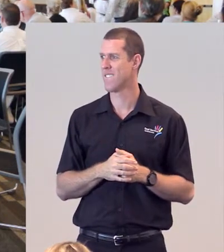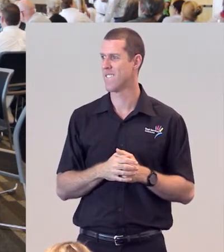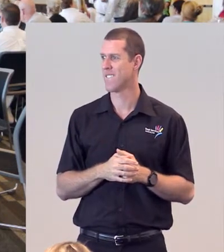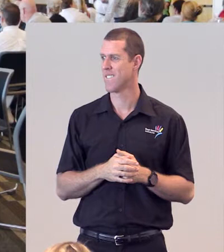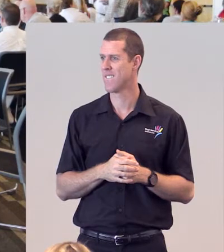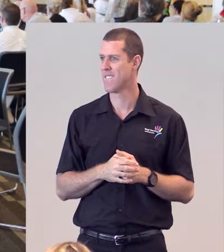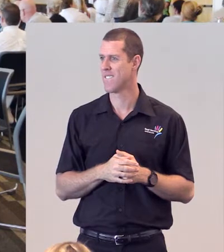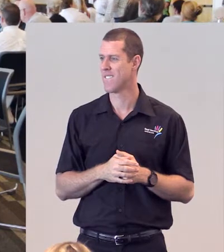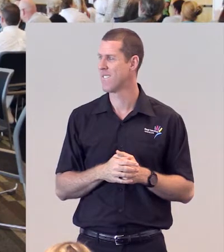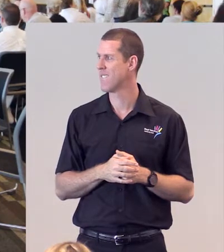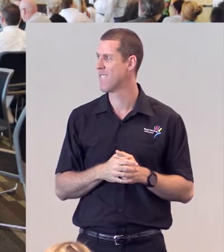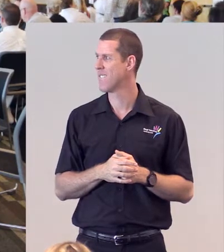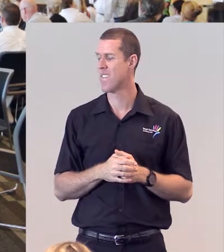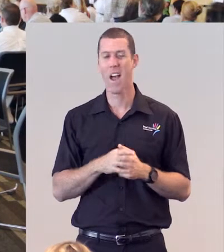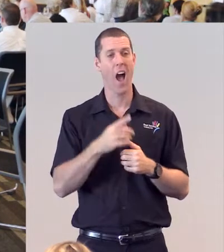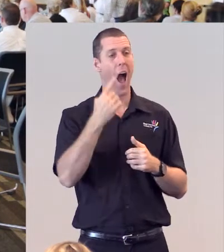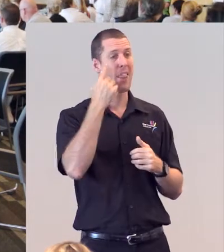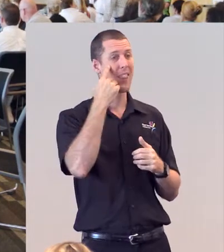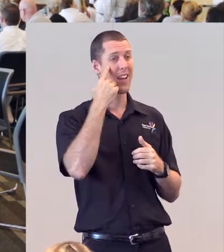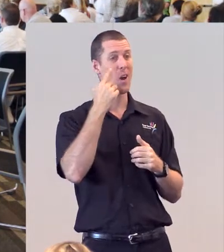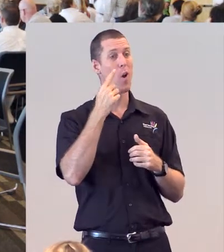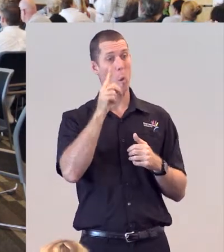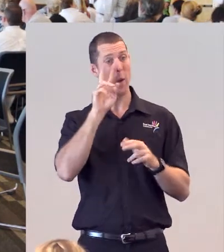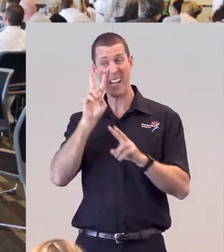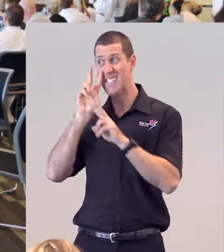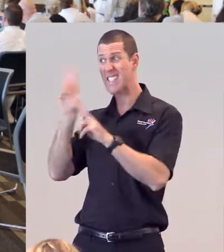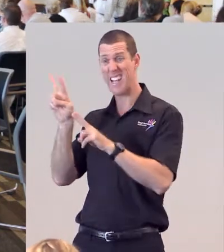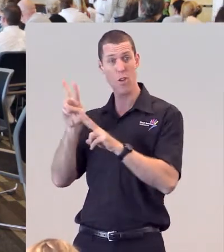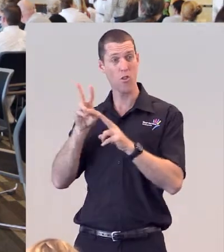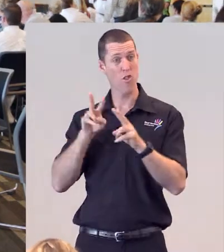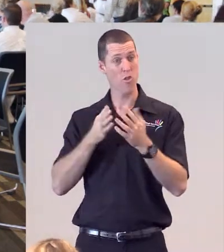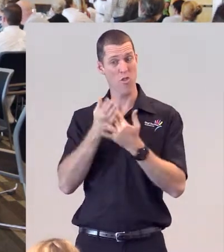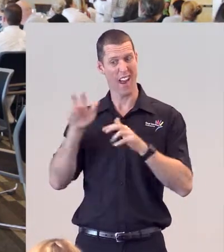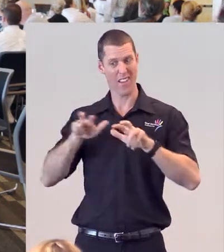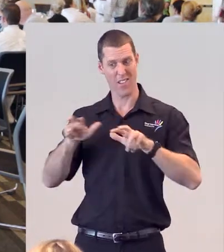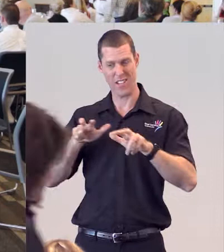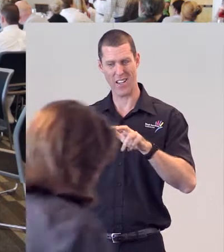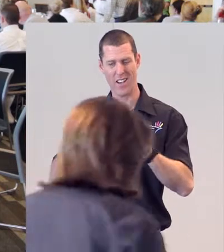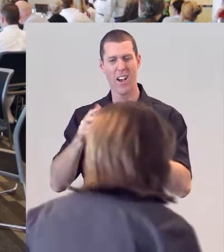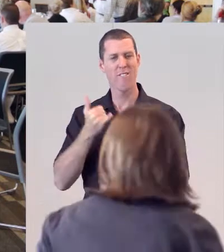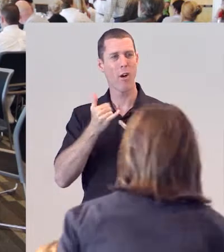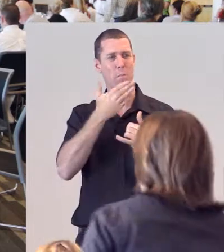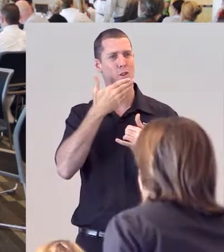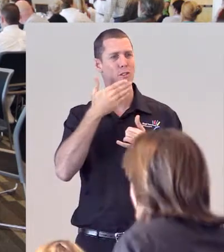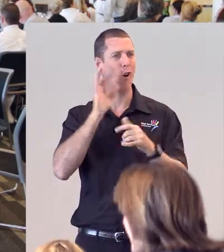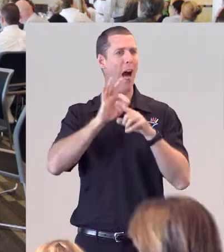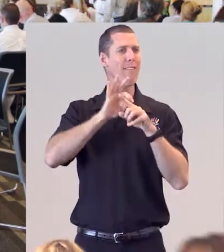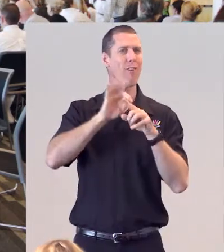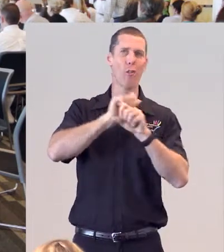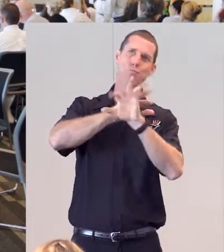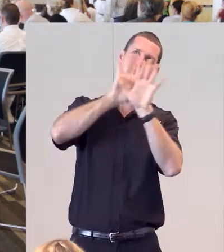yeah. I guess what we can see there is it's a very pretty colourful